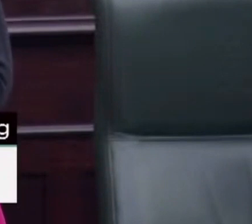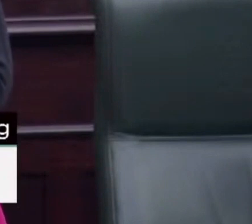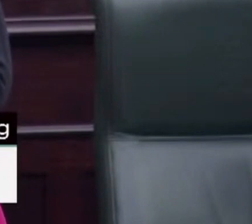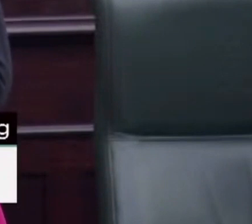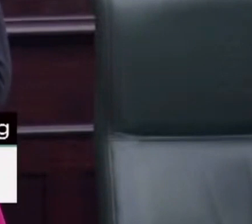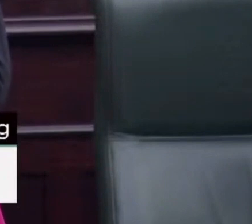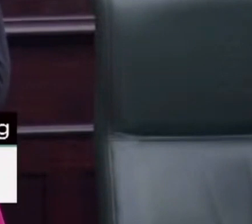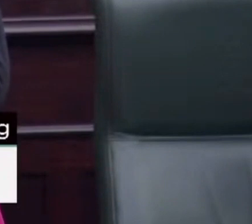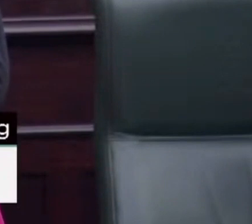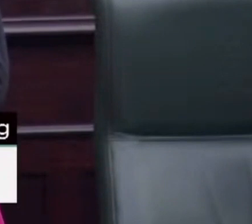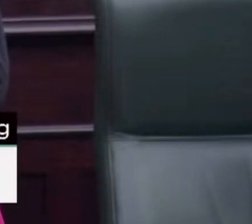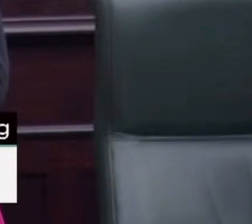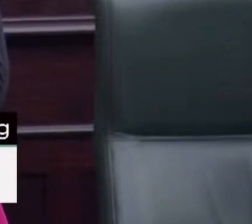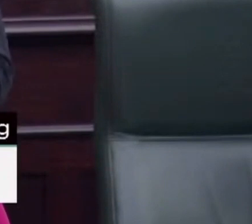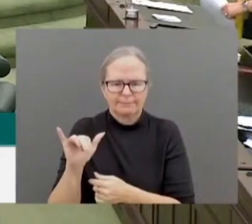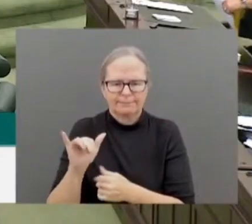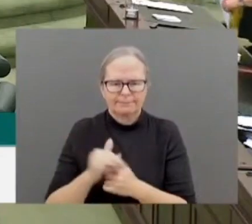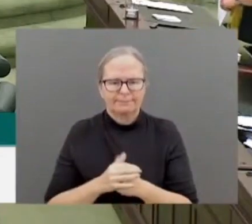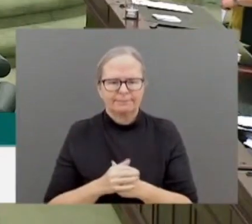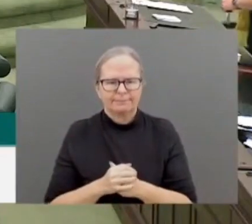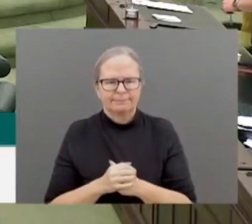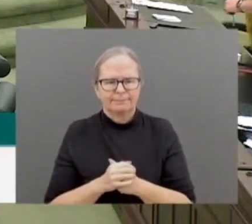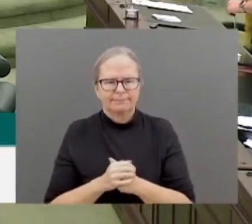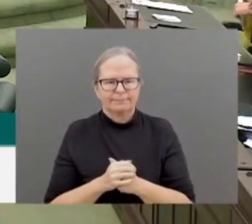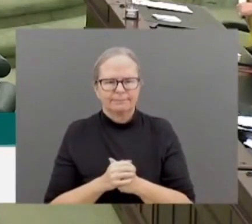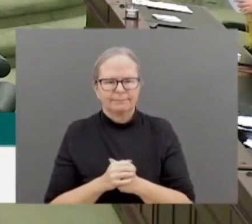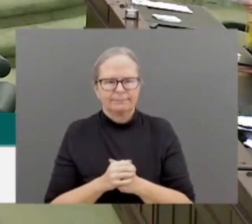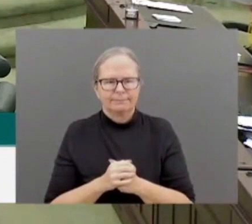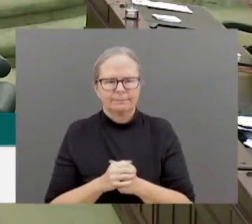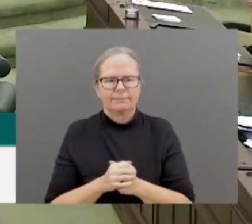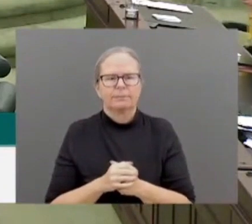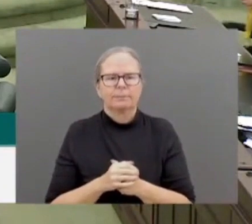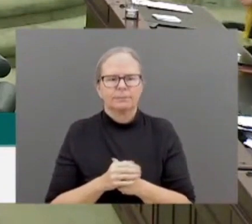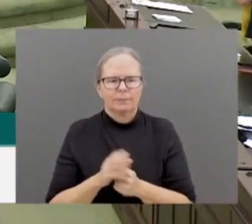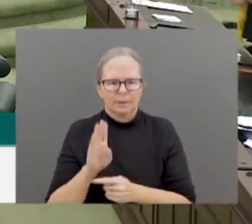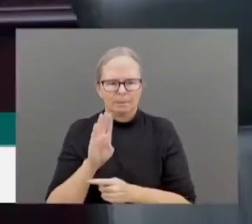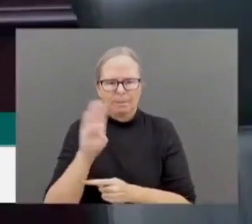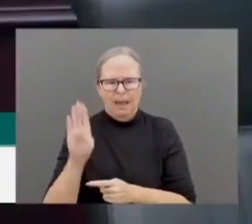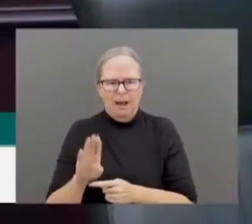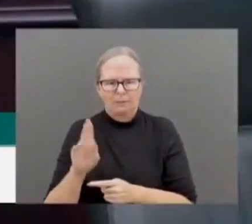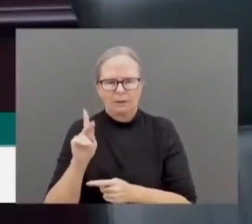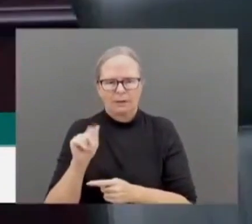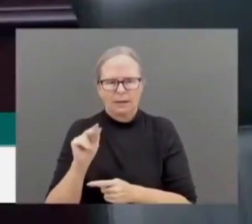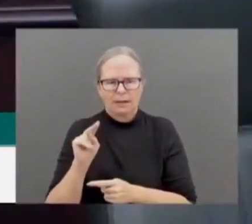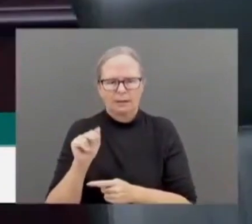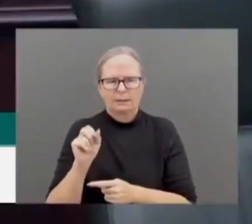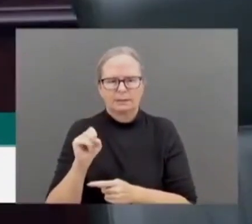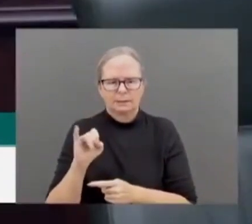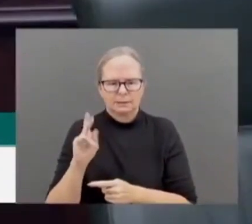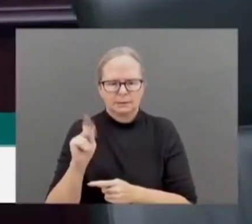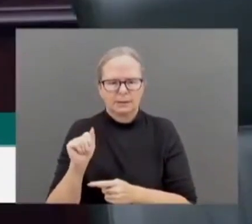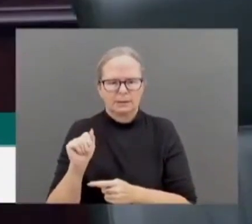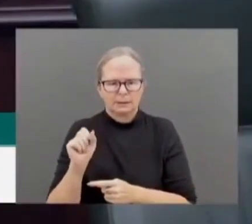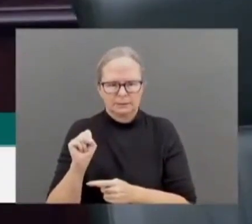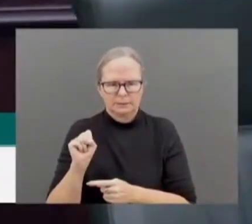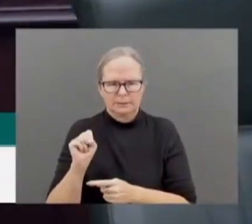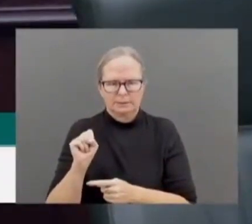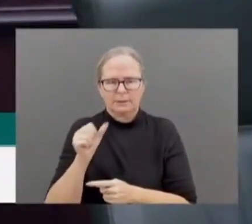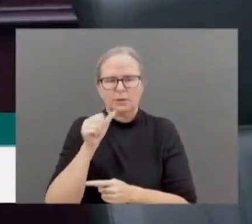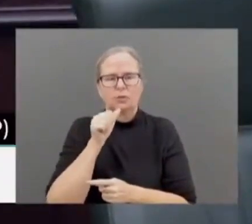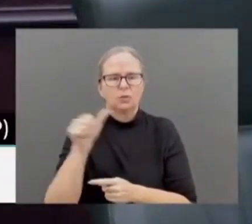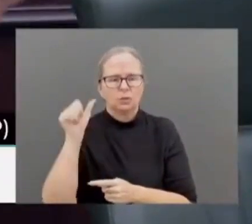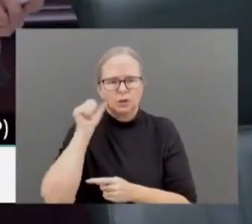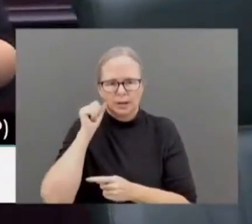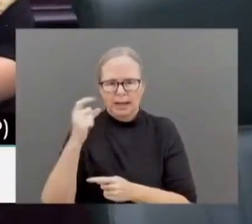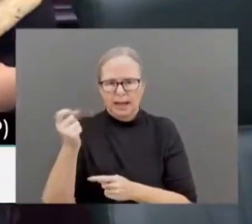me when I'm walking down the street. Thank you, Mr. Speaker. Yesterday, the Minister of Energy suggested I Google where Grassy Mountain Mine is on the